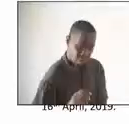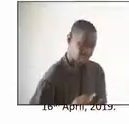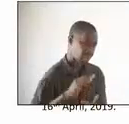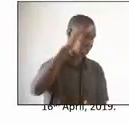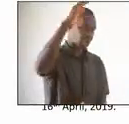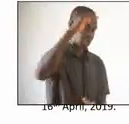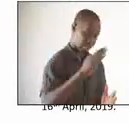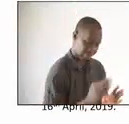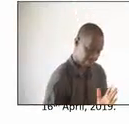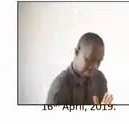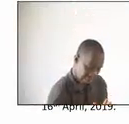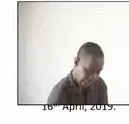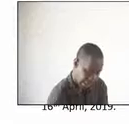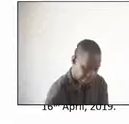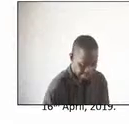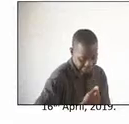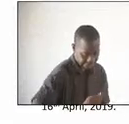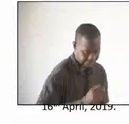top.